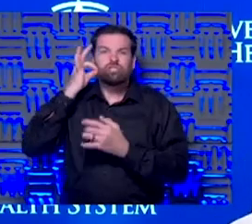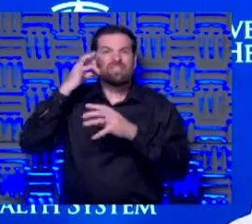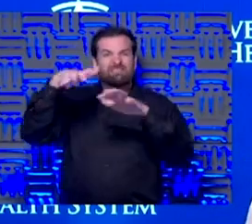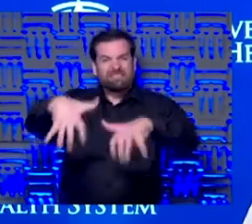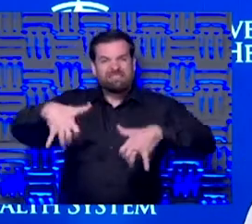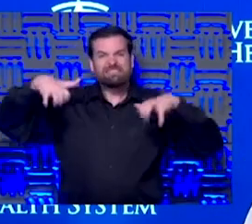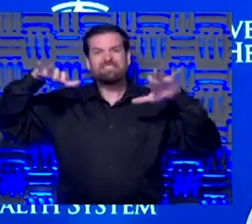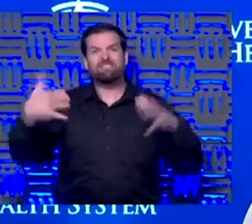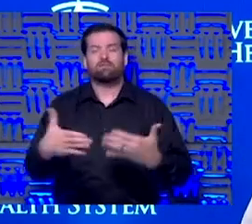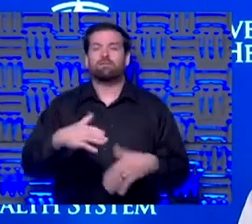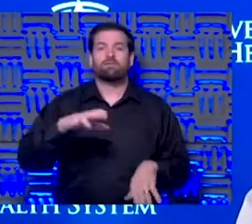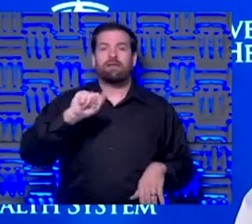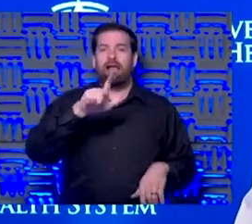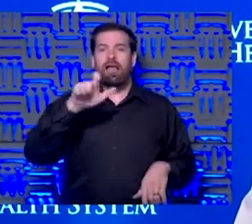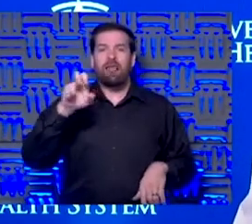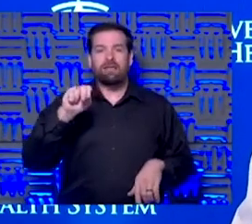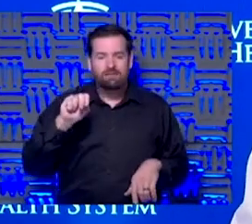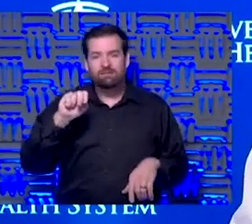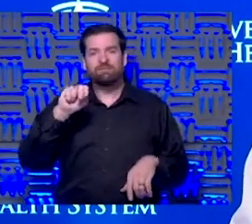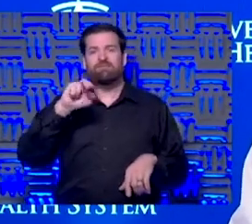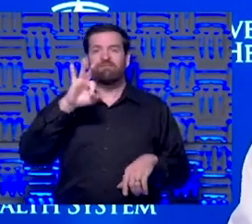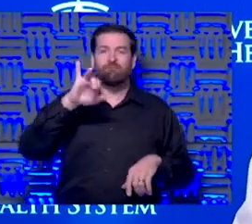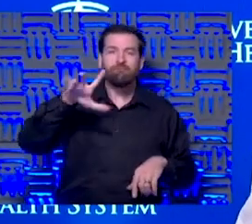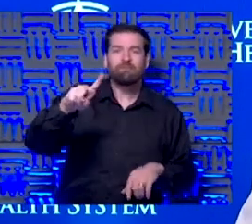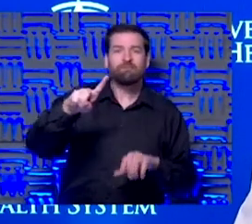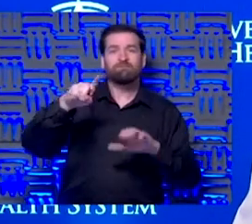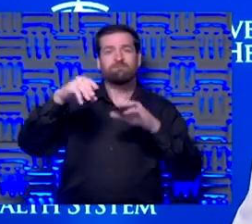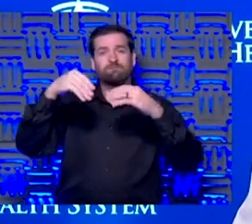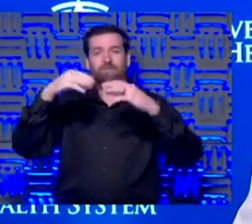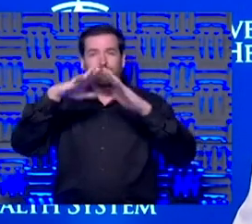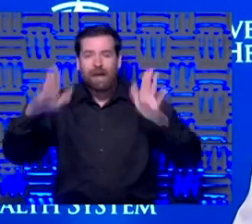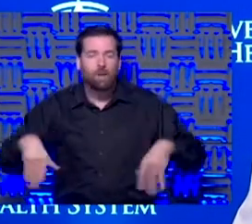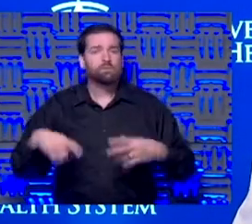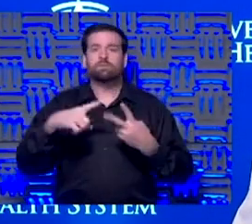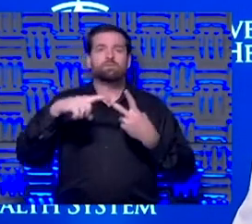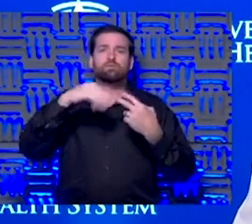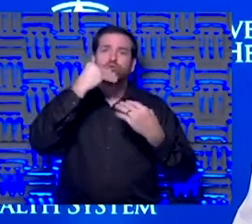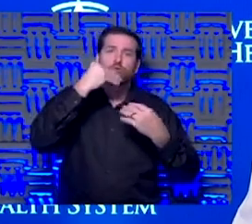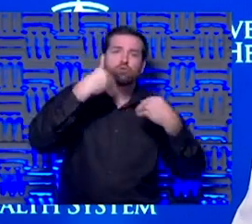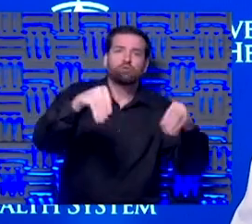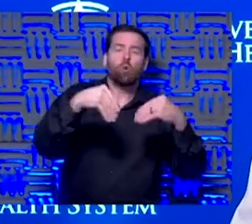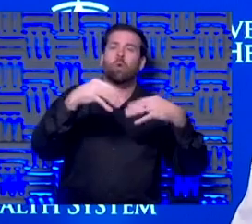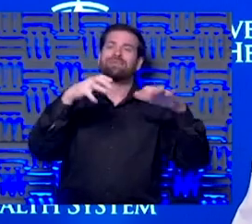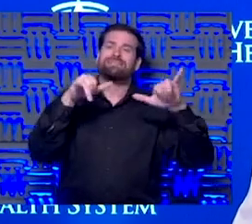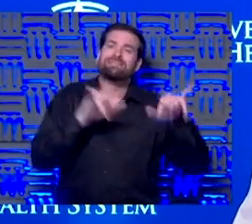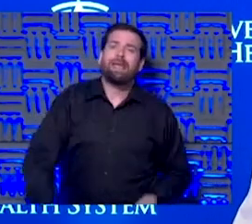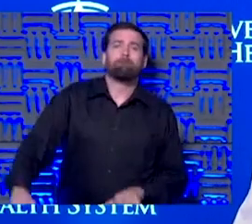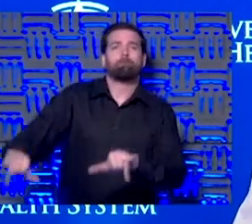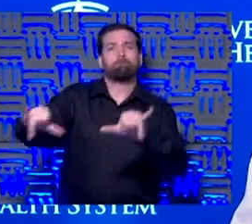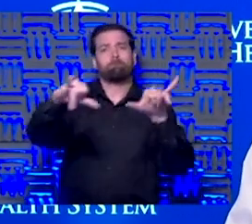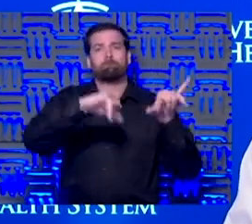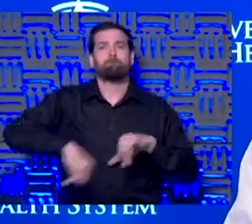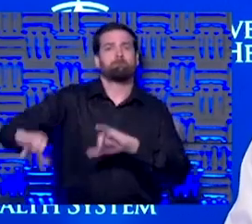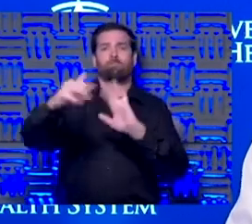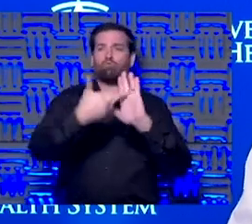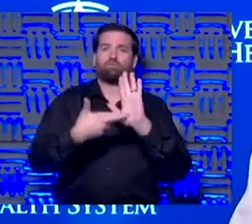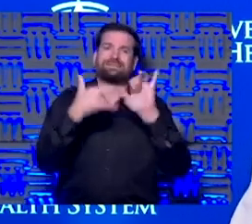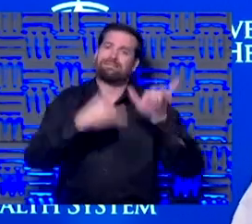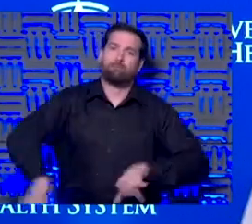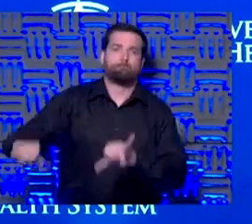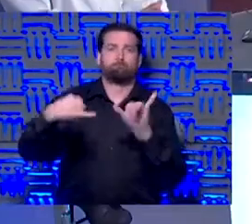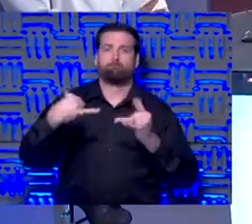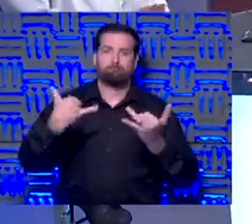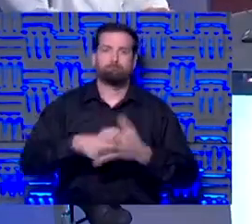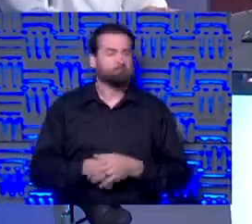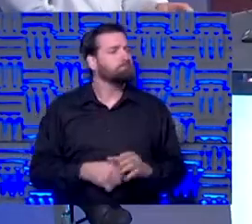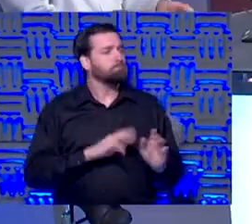Allen Fieldhouse, or because you're down at the bar or the grocery store. The rules of infection control are the same wherever you go. And I